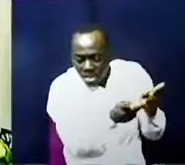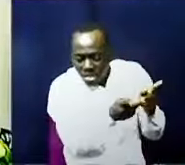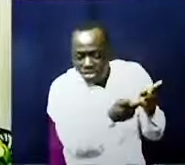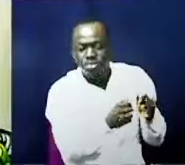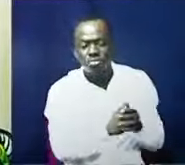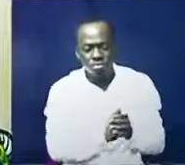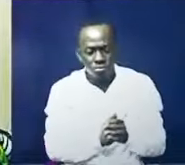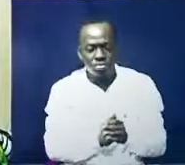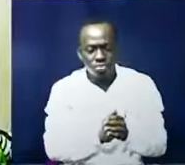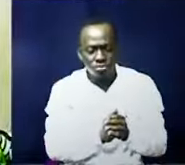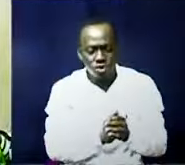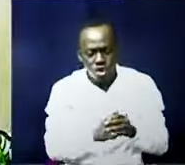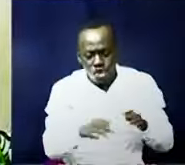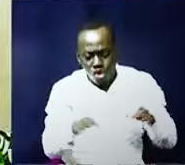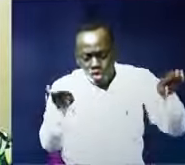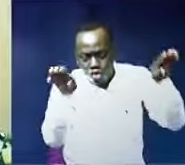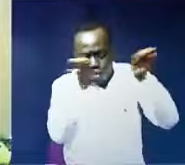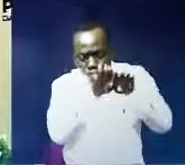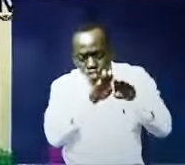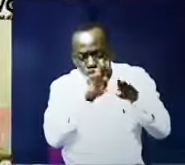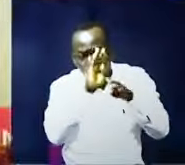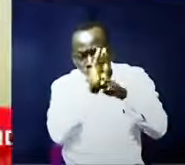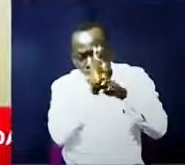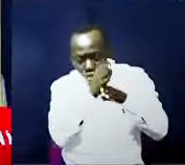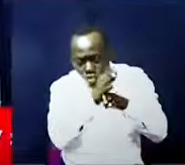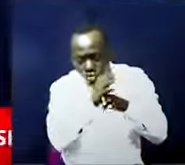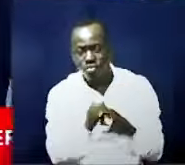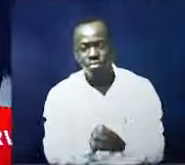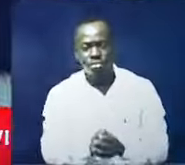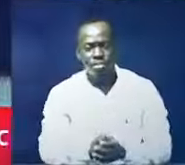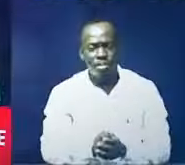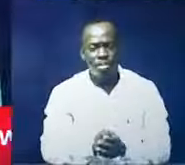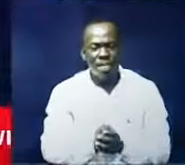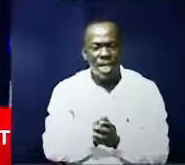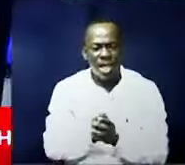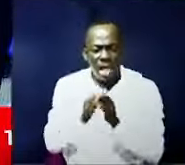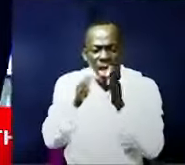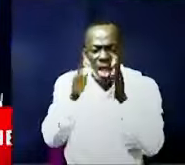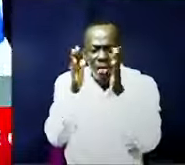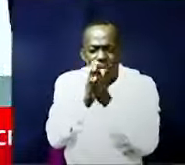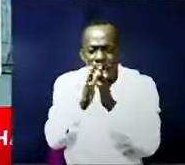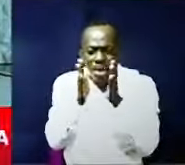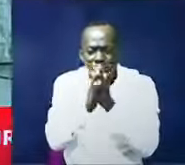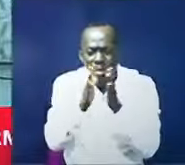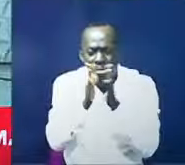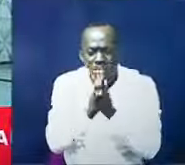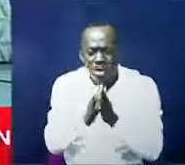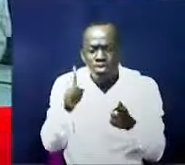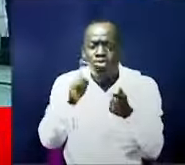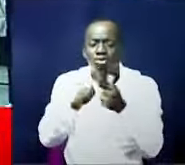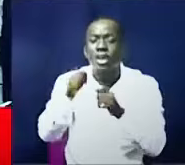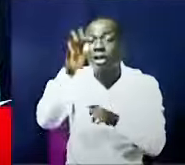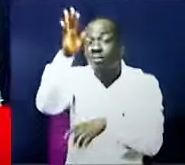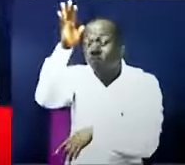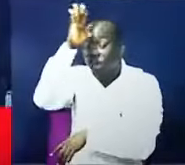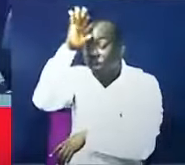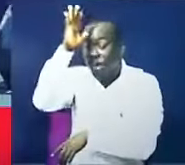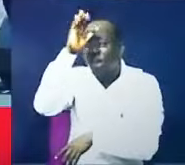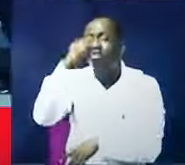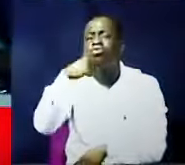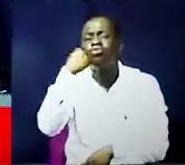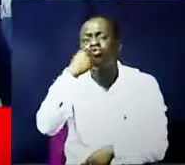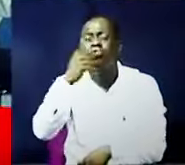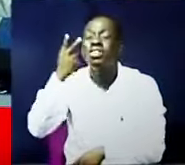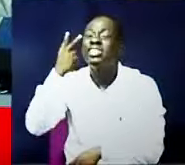Close the doors. Na fe tupununum. And pray to the Father who sees in secret. Now fair but